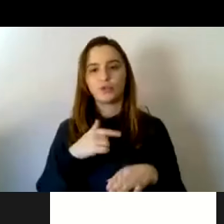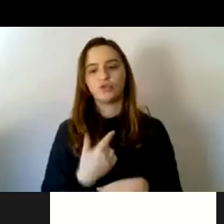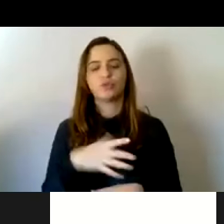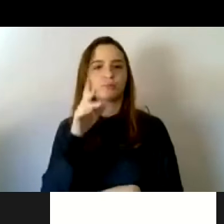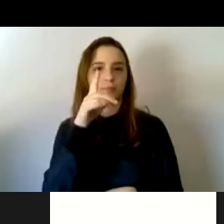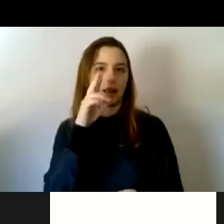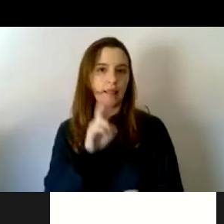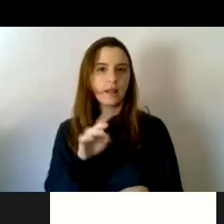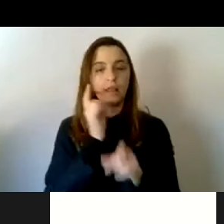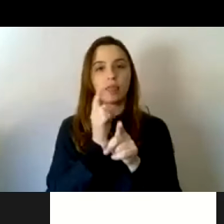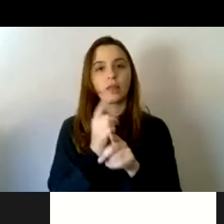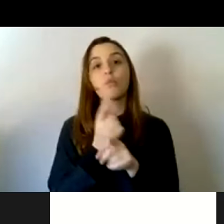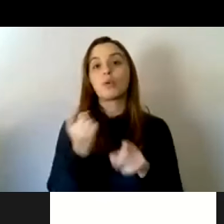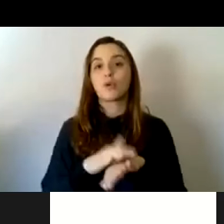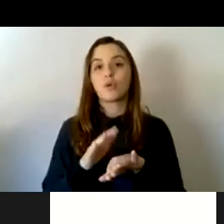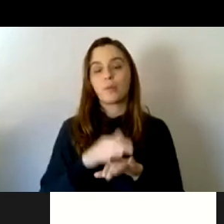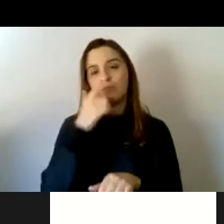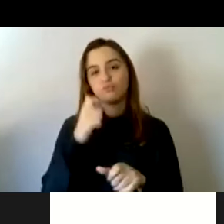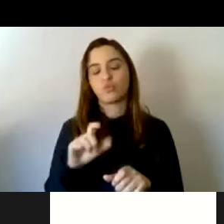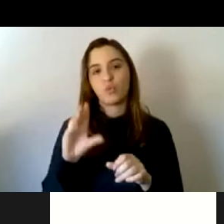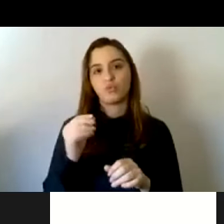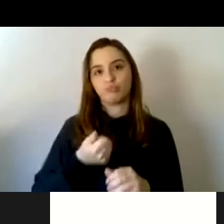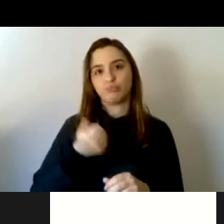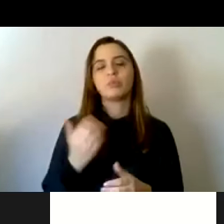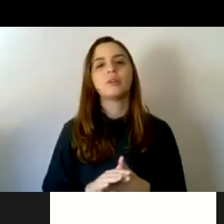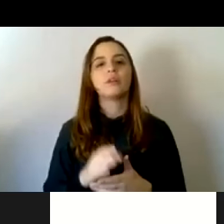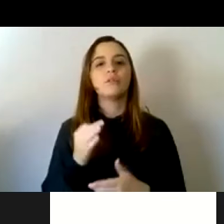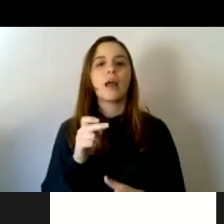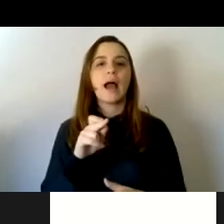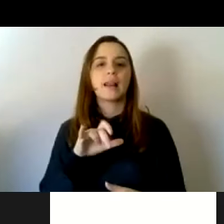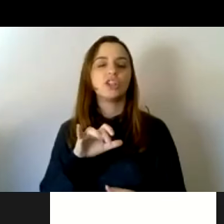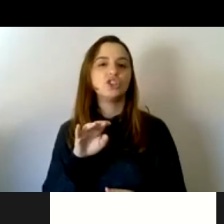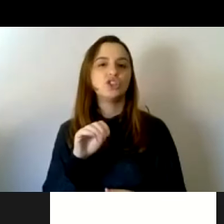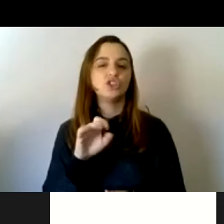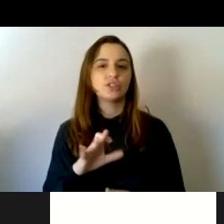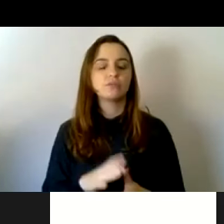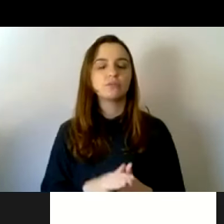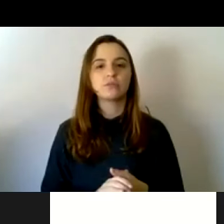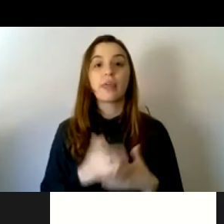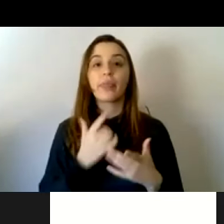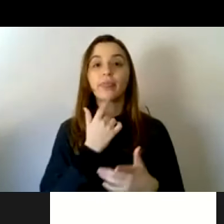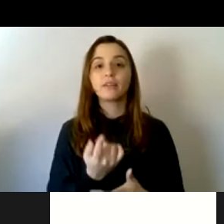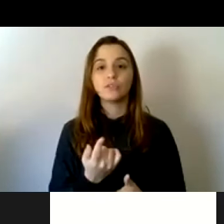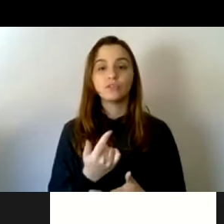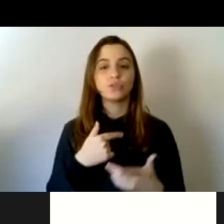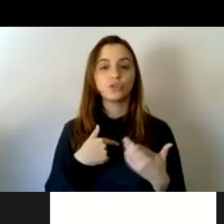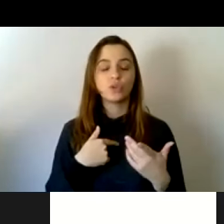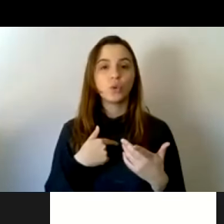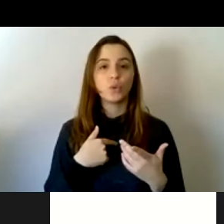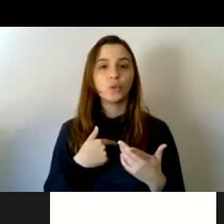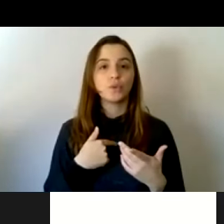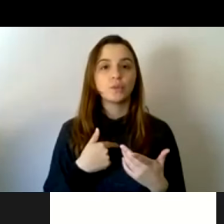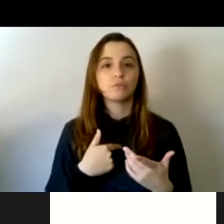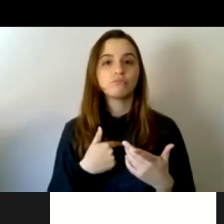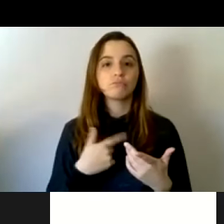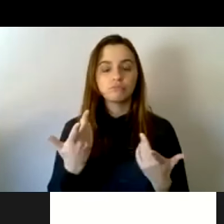really upvoted. Arish Kardosh said, I chose media since I believe